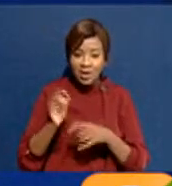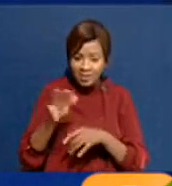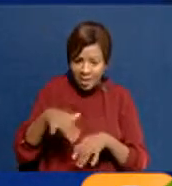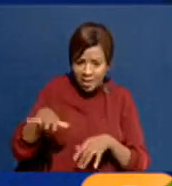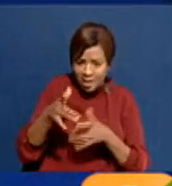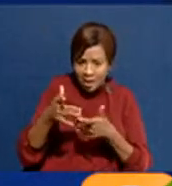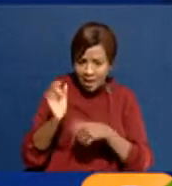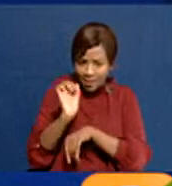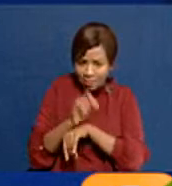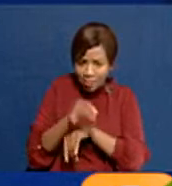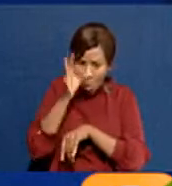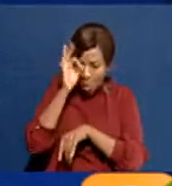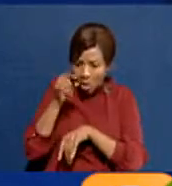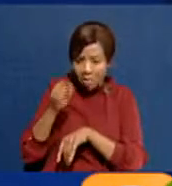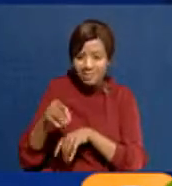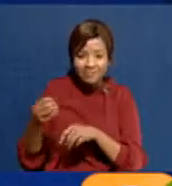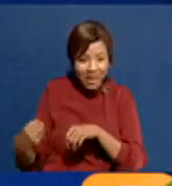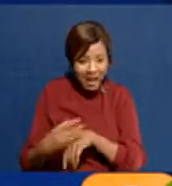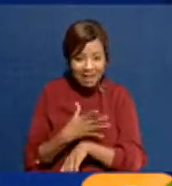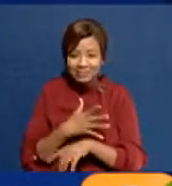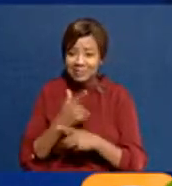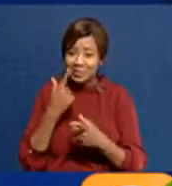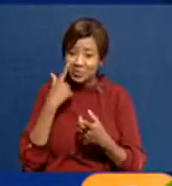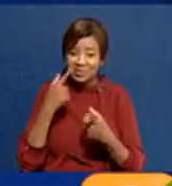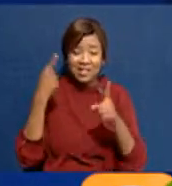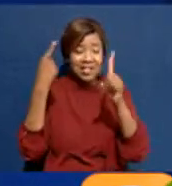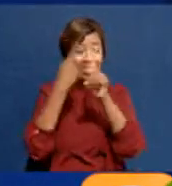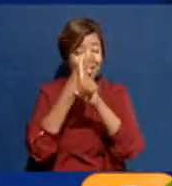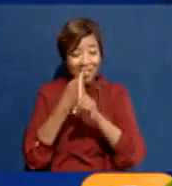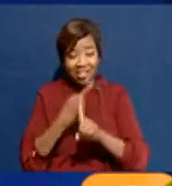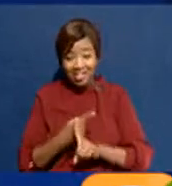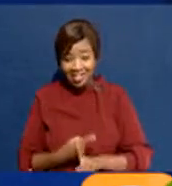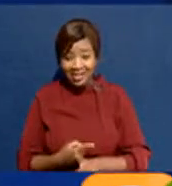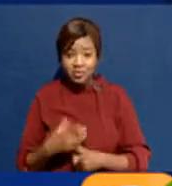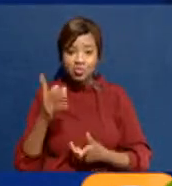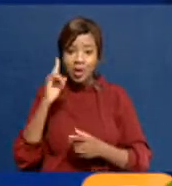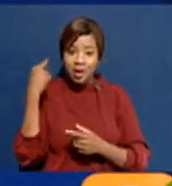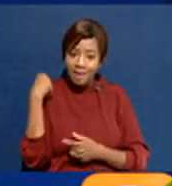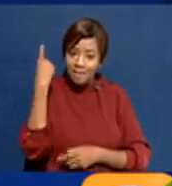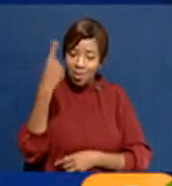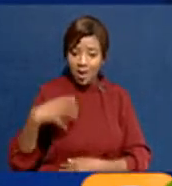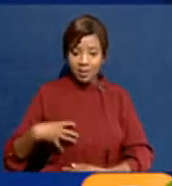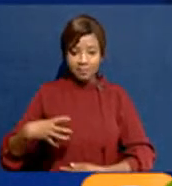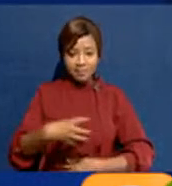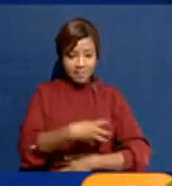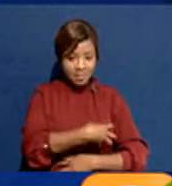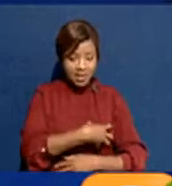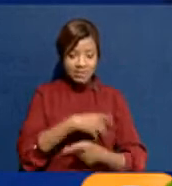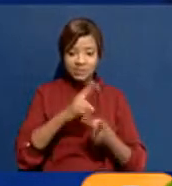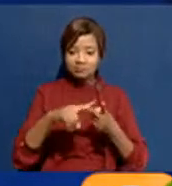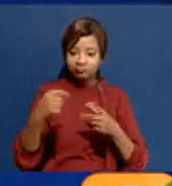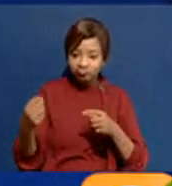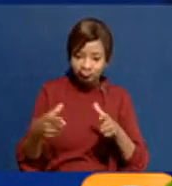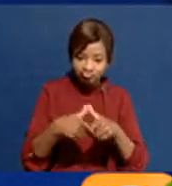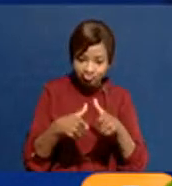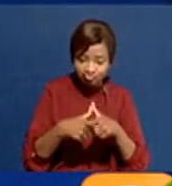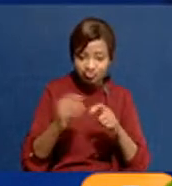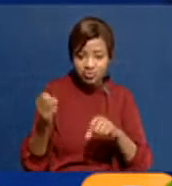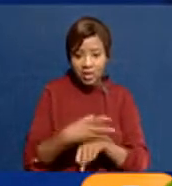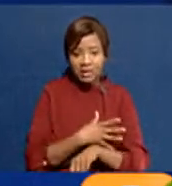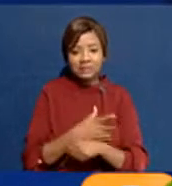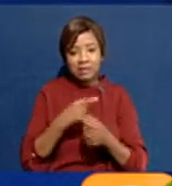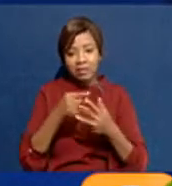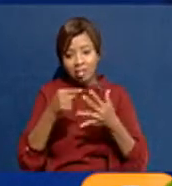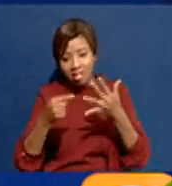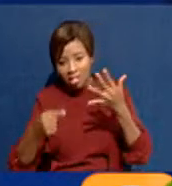one, and then breast cancer, and then these other cancers follow. Now, why is this discussion very, very important?